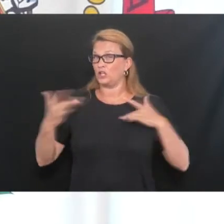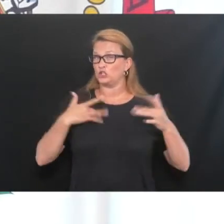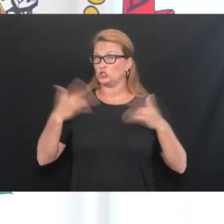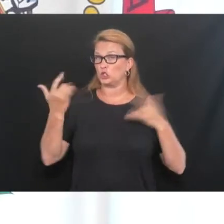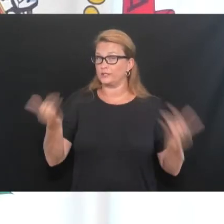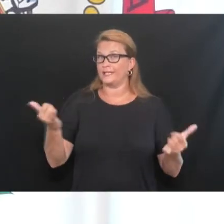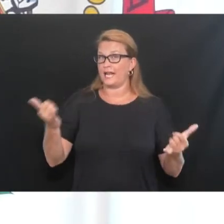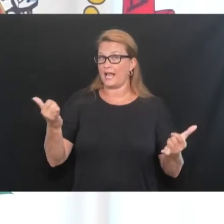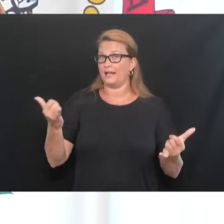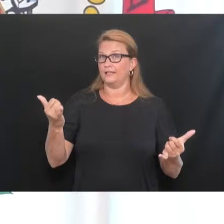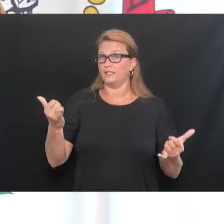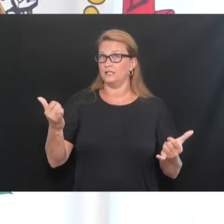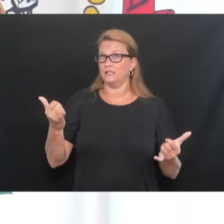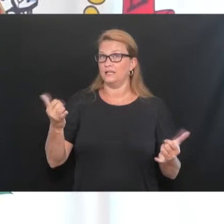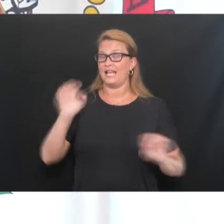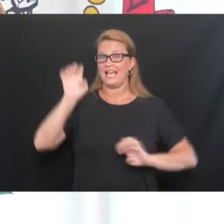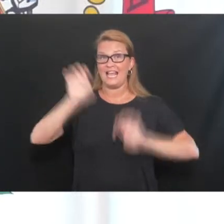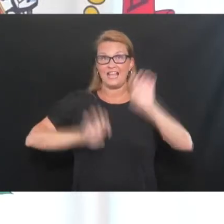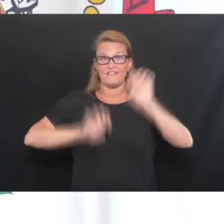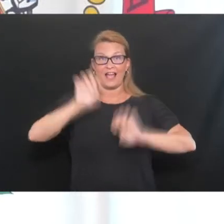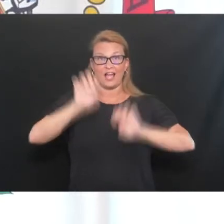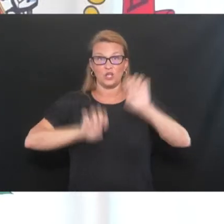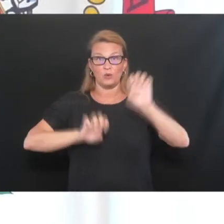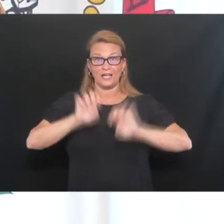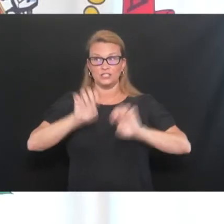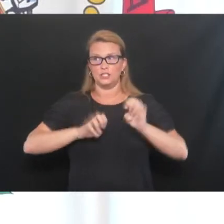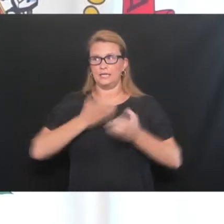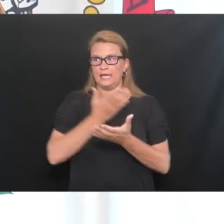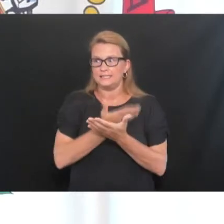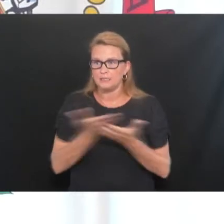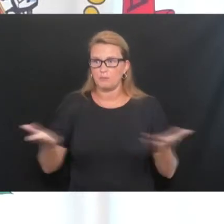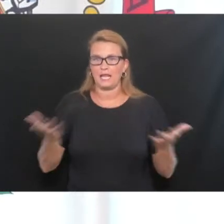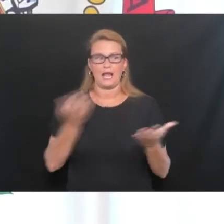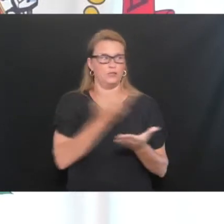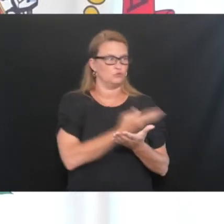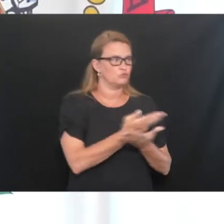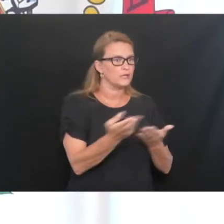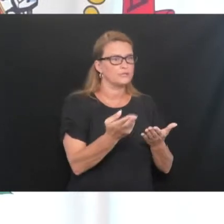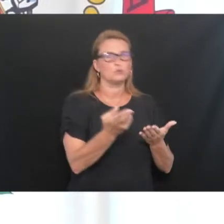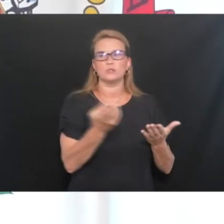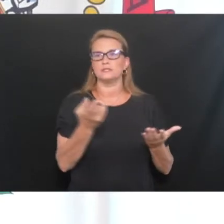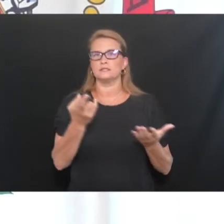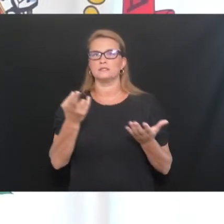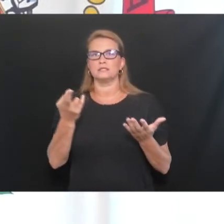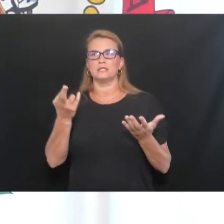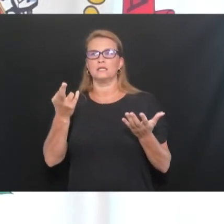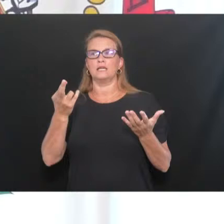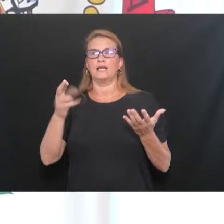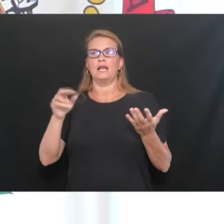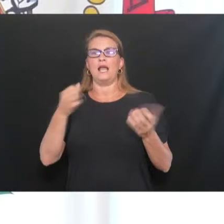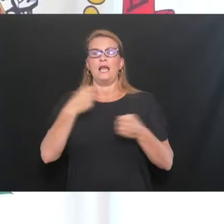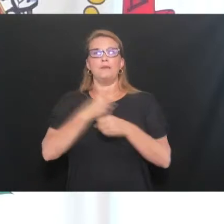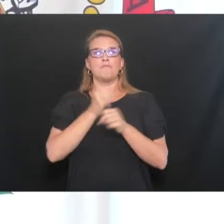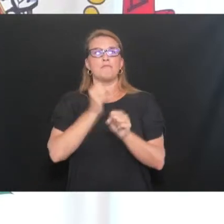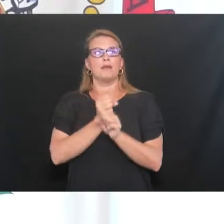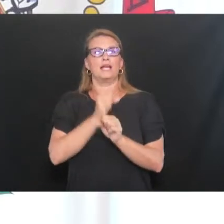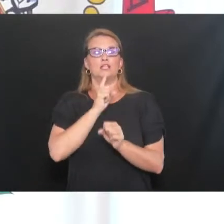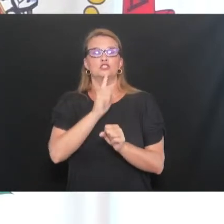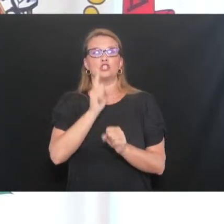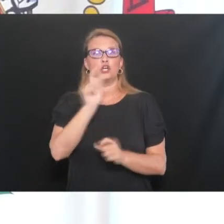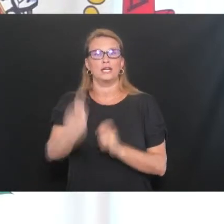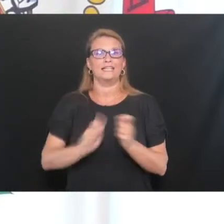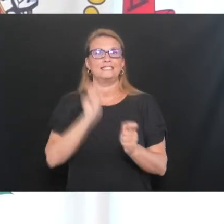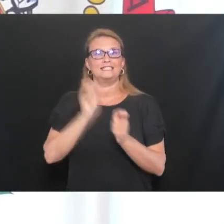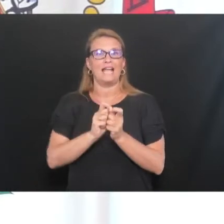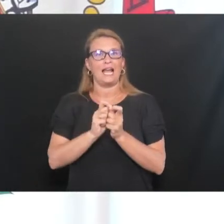issue today is evaluating the supplies and the resources we have, and the issue today is, on the other hand, doing exactly what